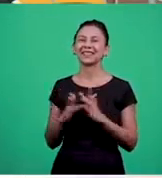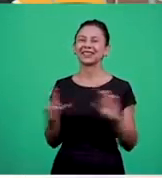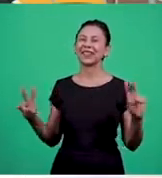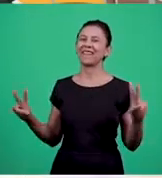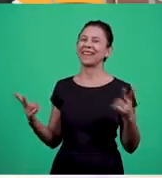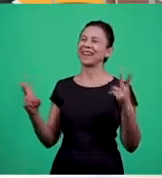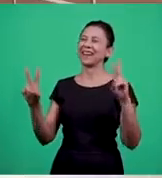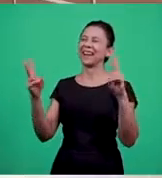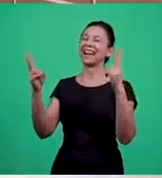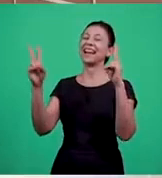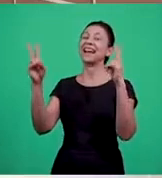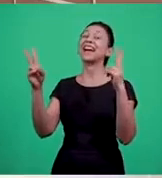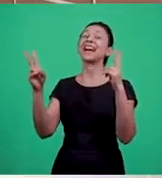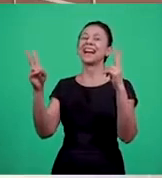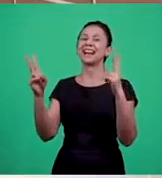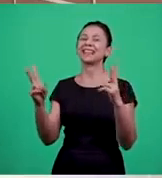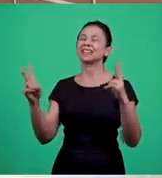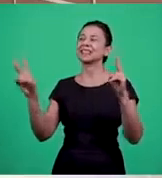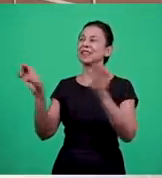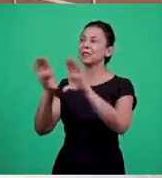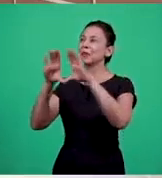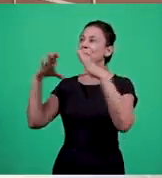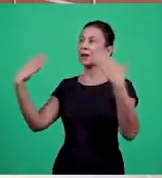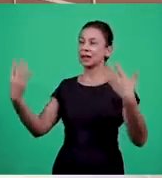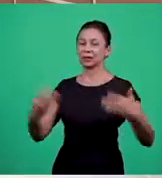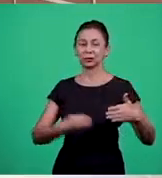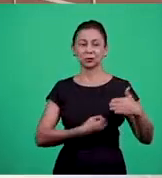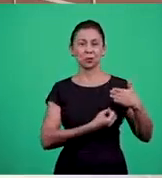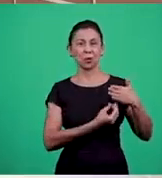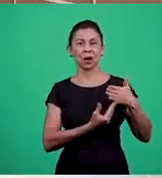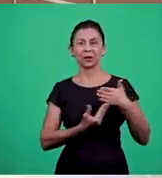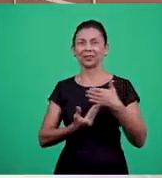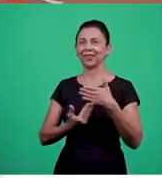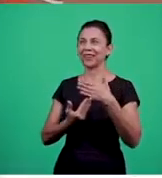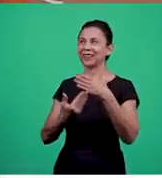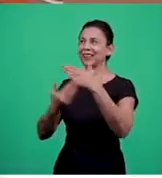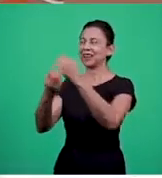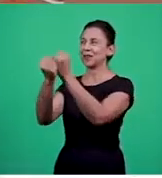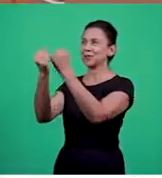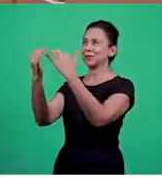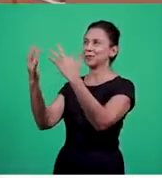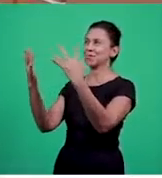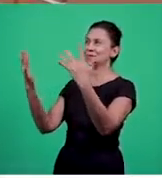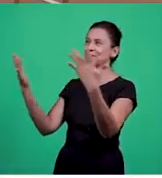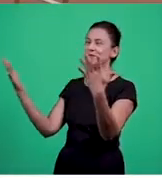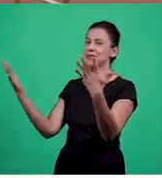Jesus is our victory. He takes us to his glory